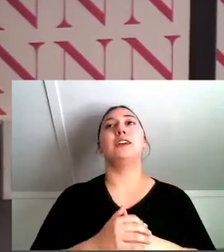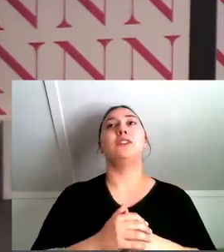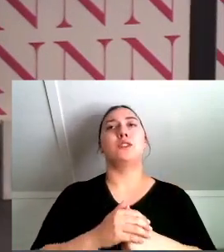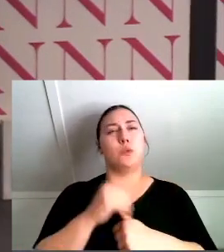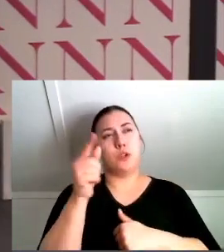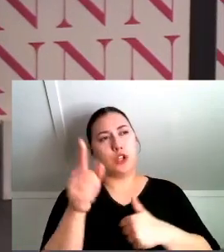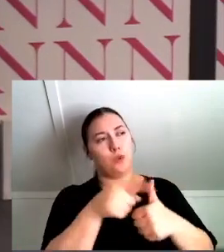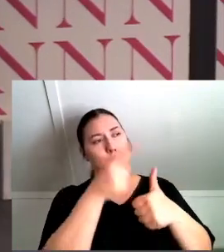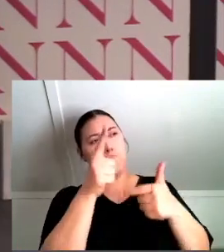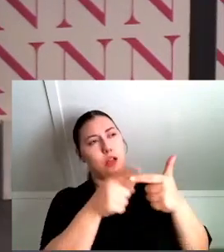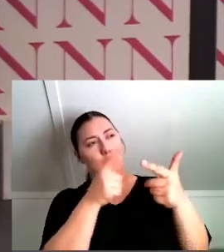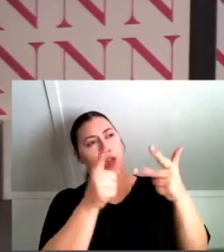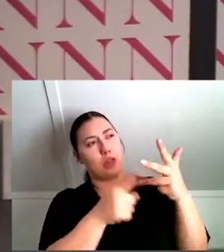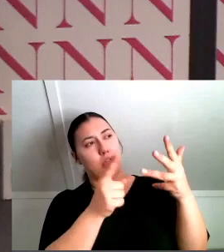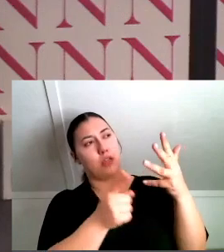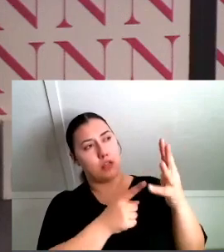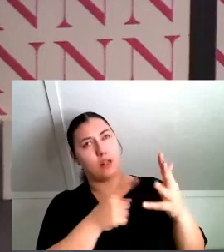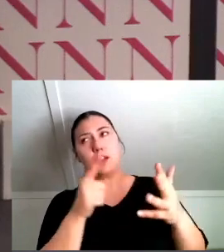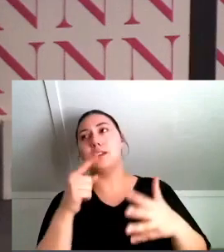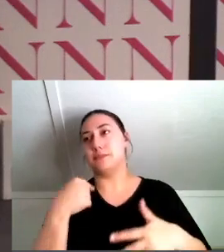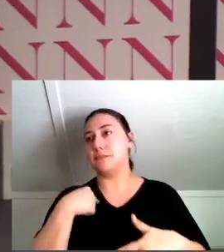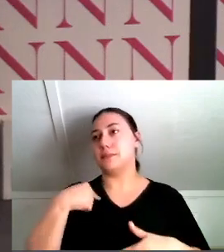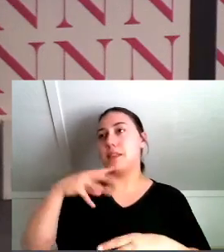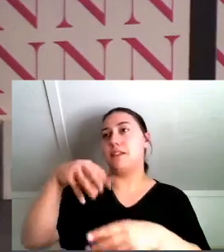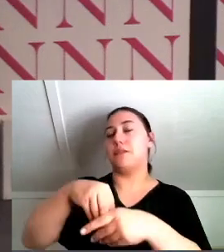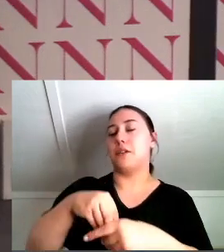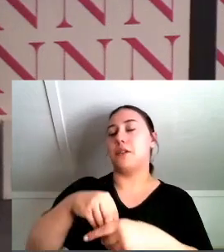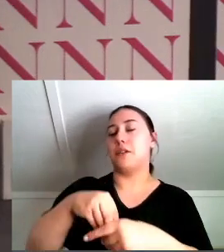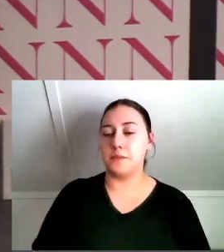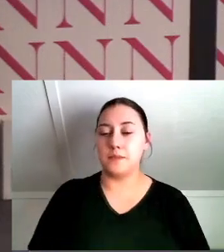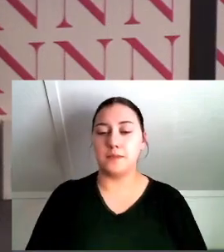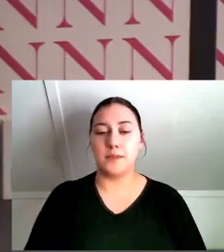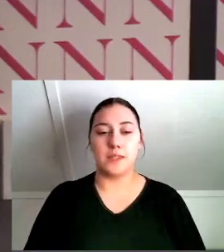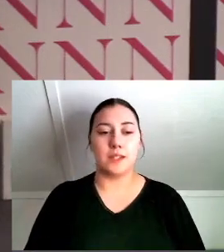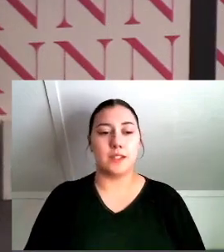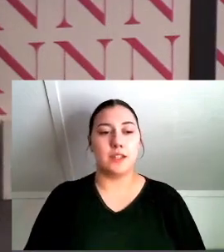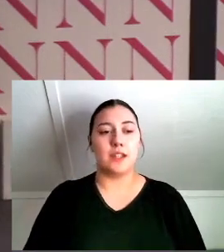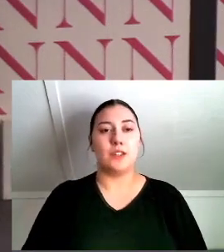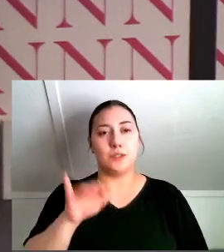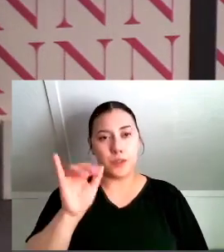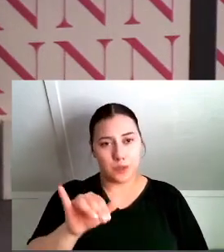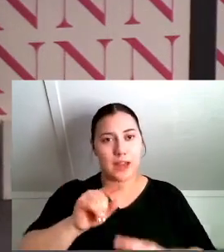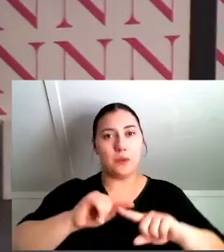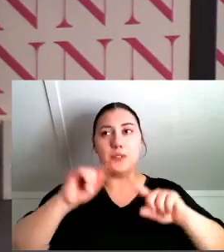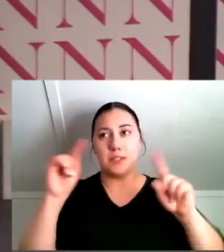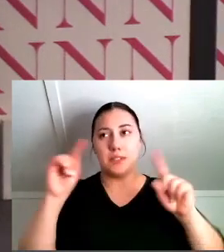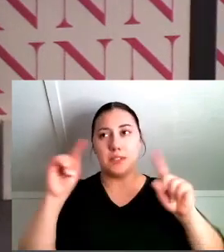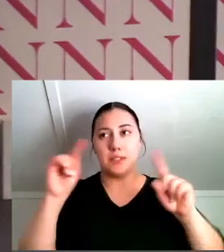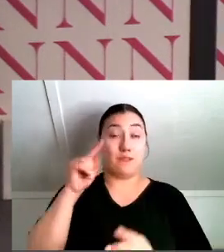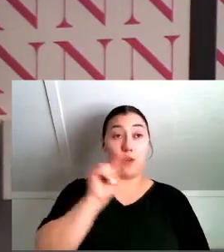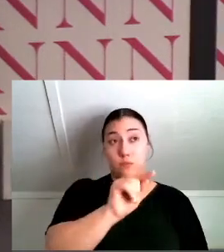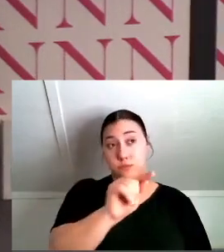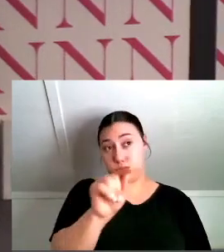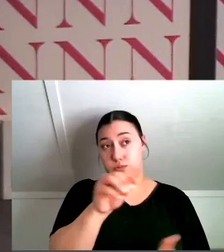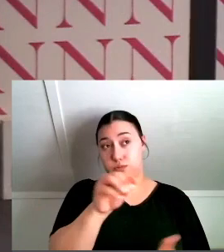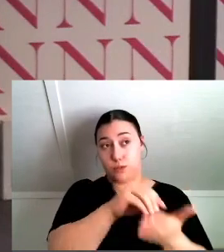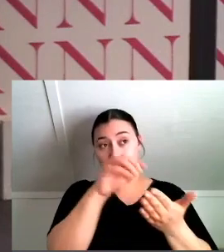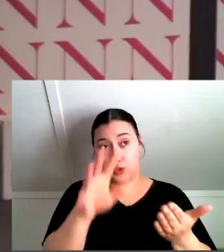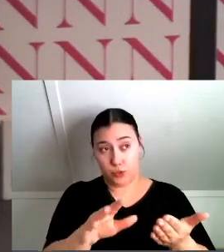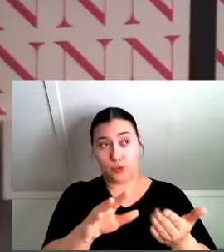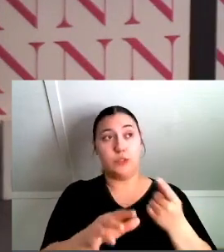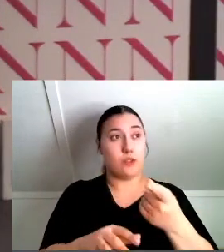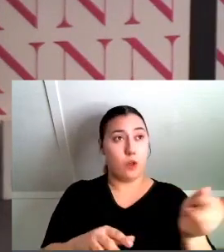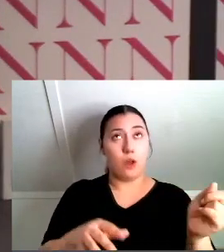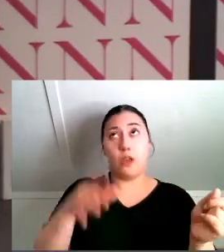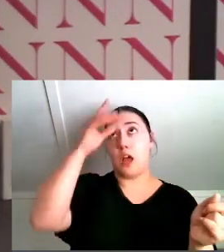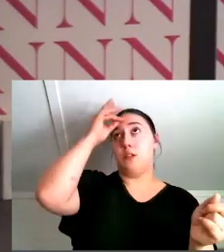that was at that thing, and that was at that thing. And so that was the difference. And for the students, they would come away with like a greater